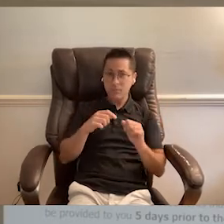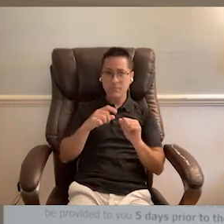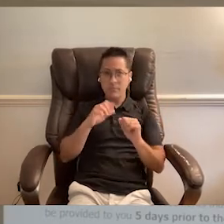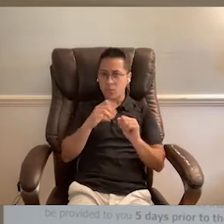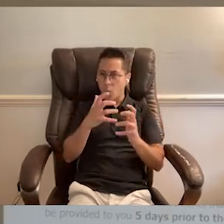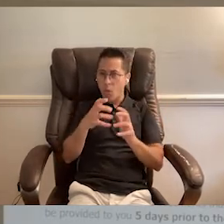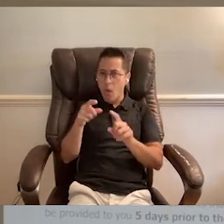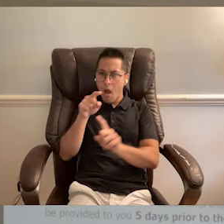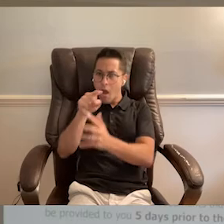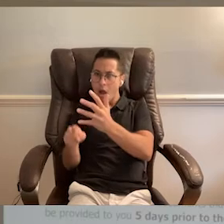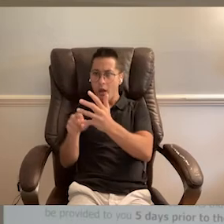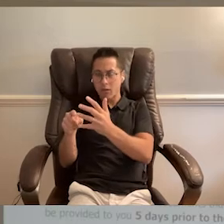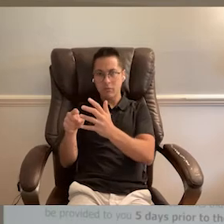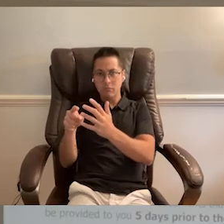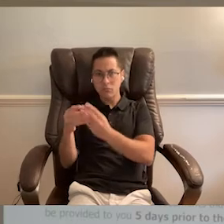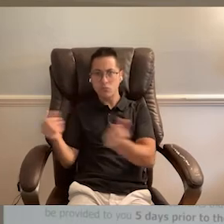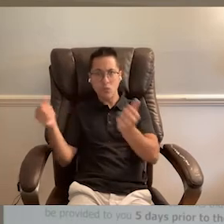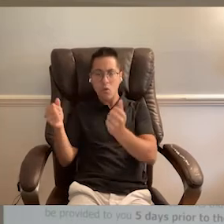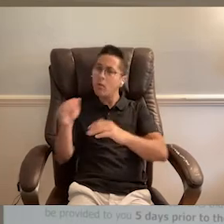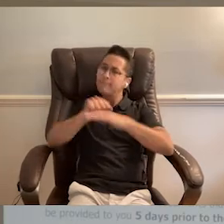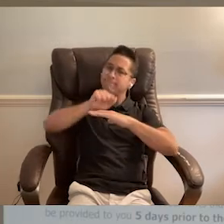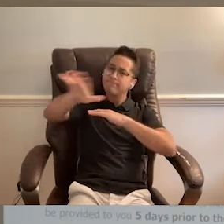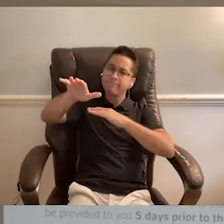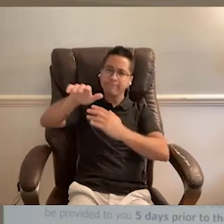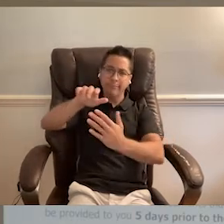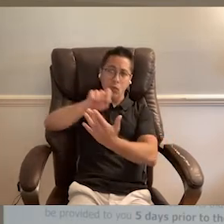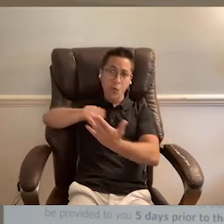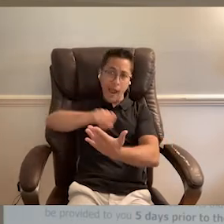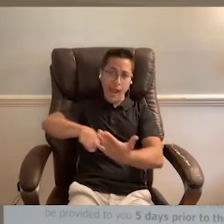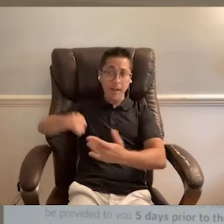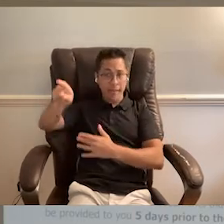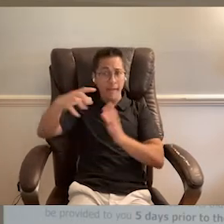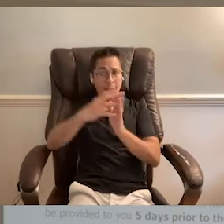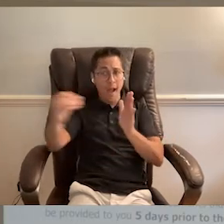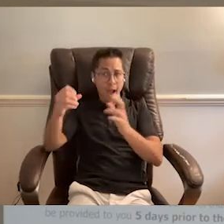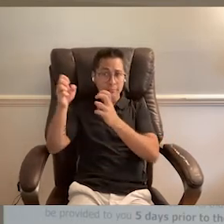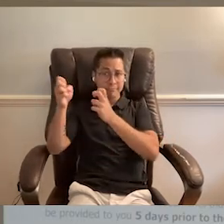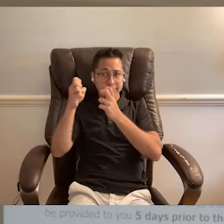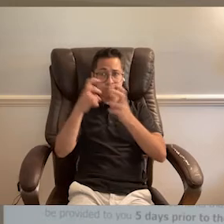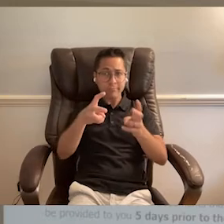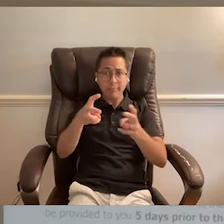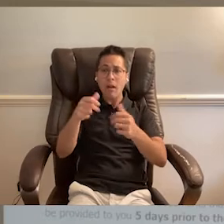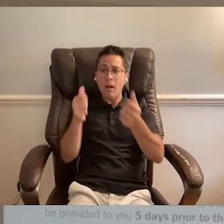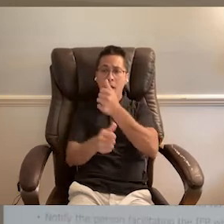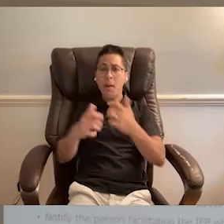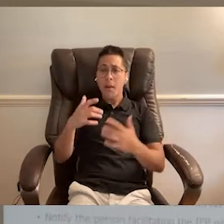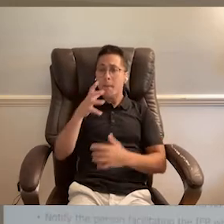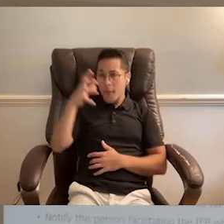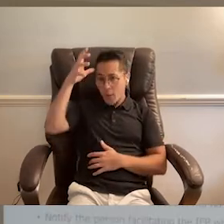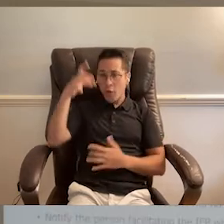okay? Send it to them in writing so they can copy and paste it under parental concerns. Got it?